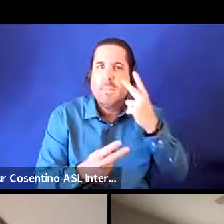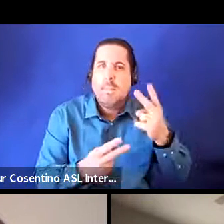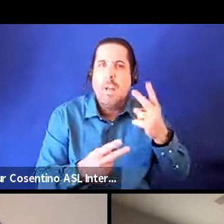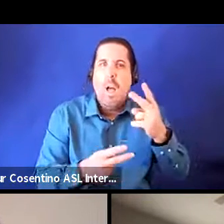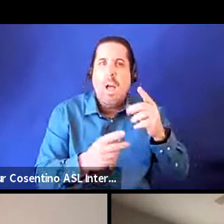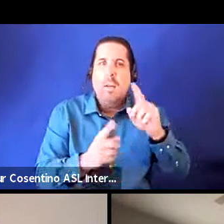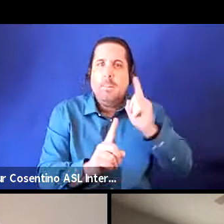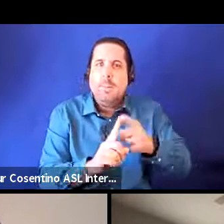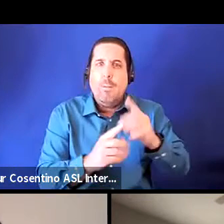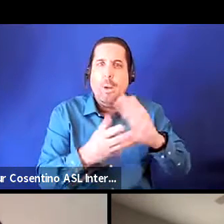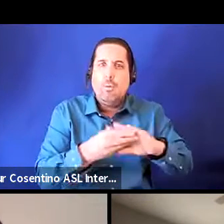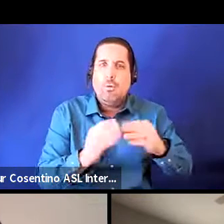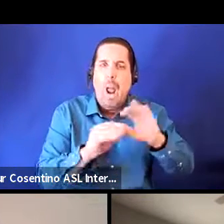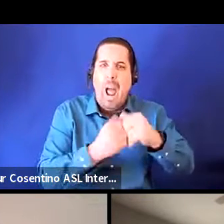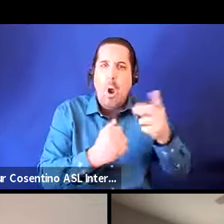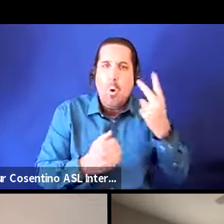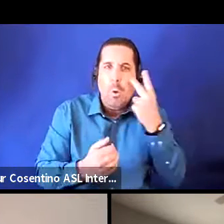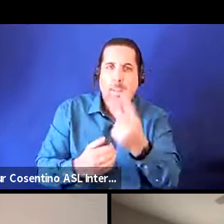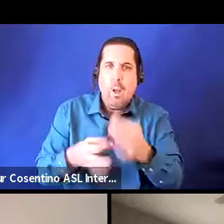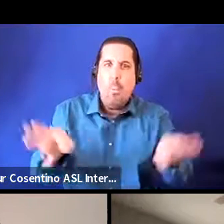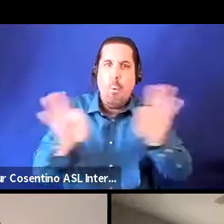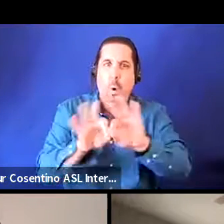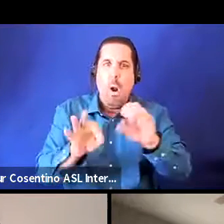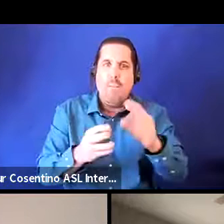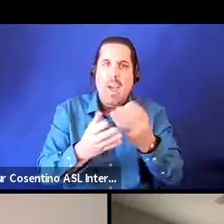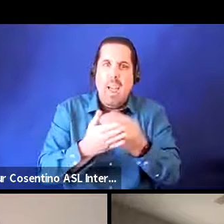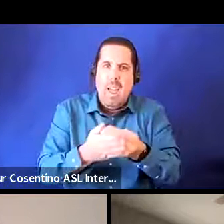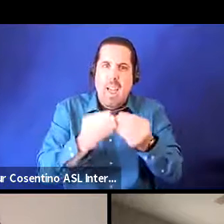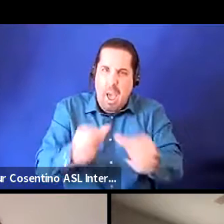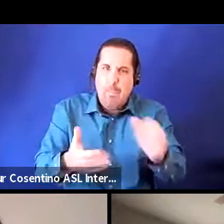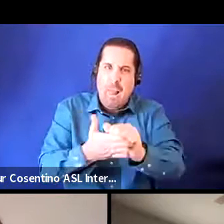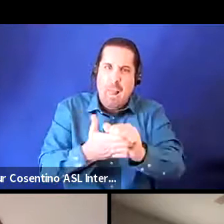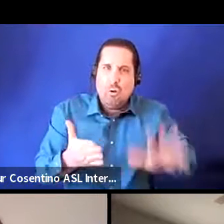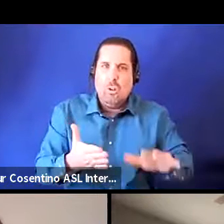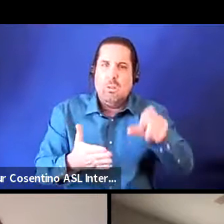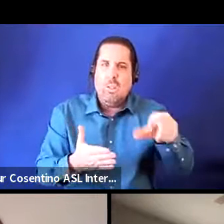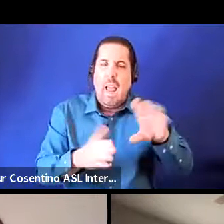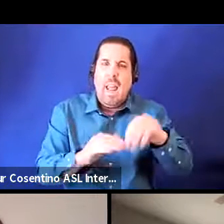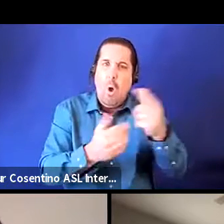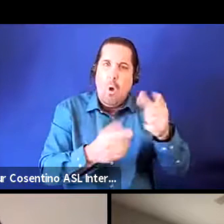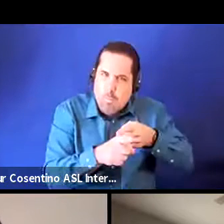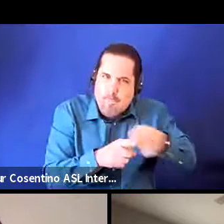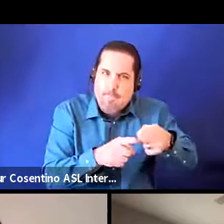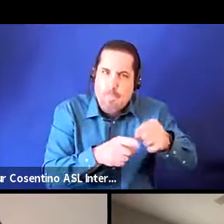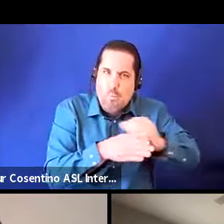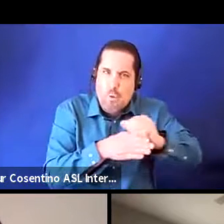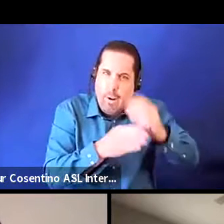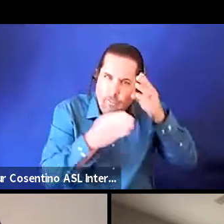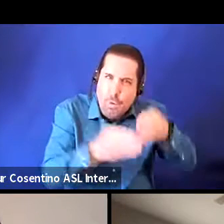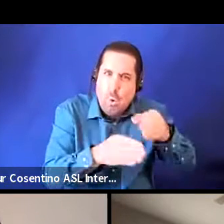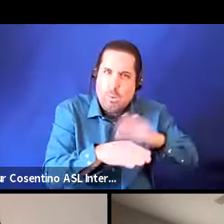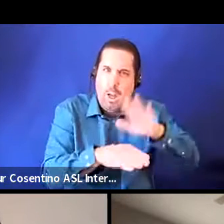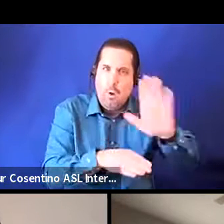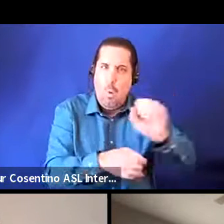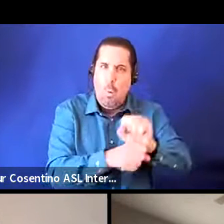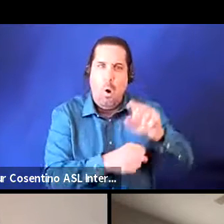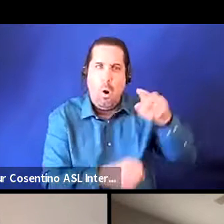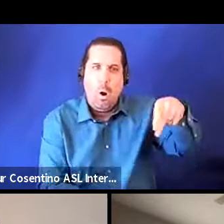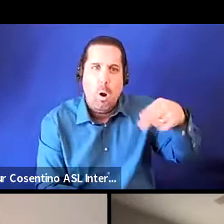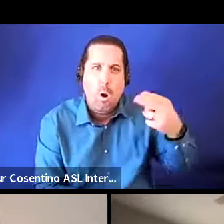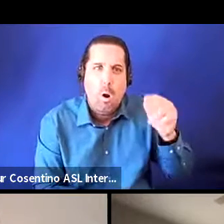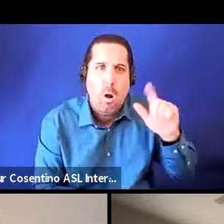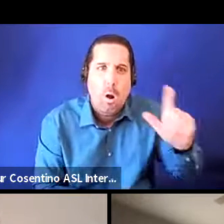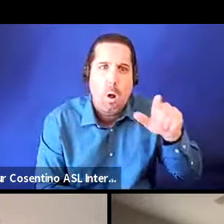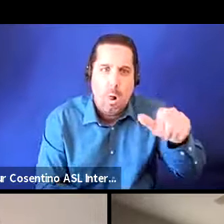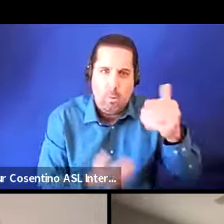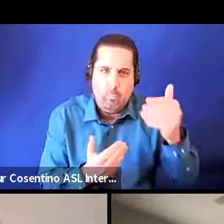stories or examples, how you came to see the importance of abolition and how you embody and practice it in your work. So we're going to start with Paul. Hey everyone,